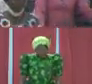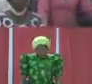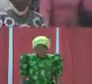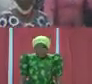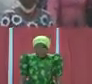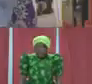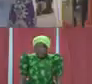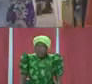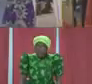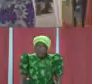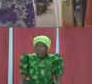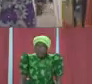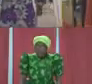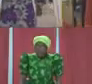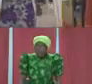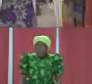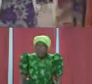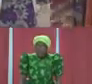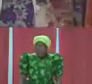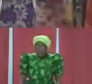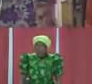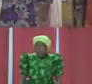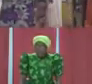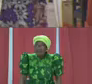Thank you, Father.